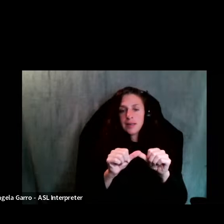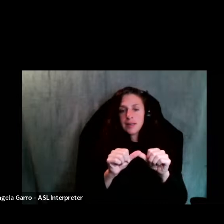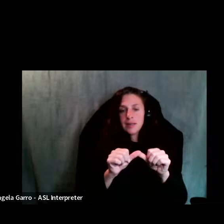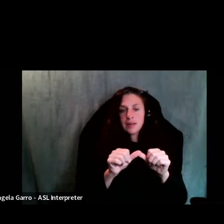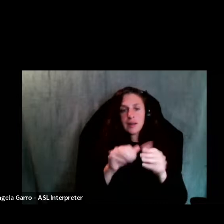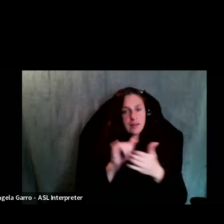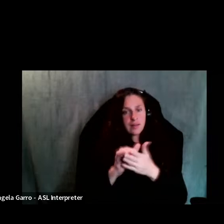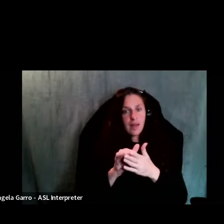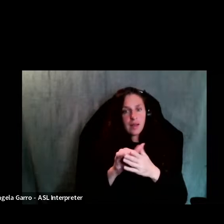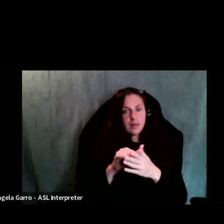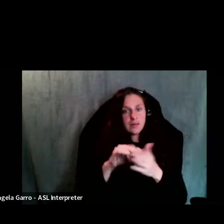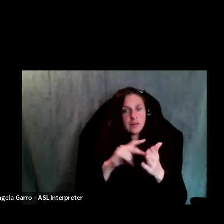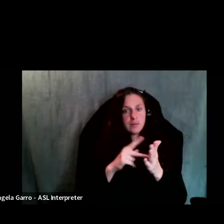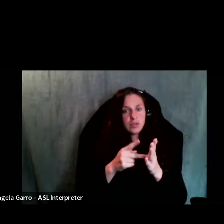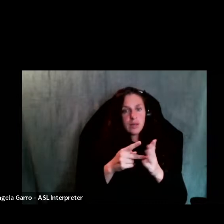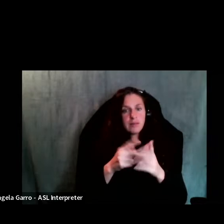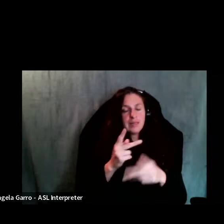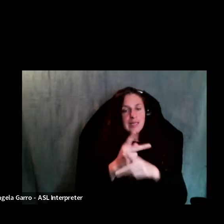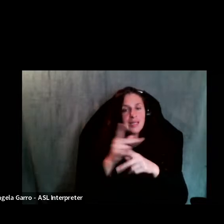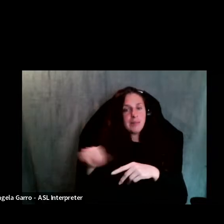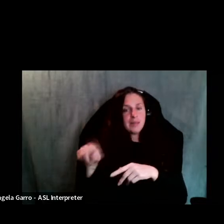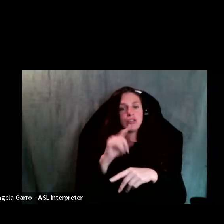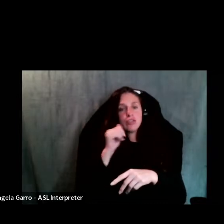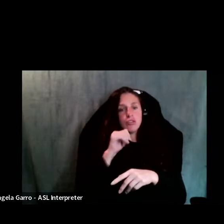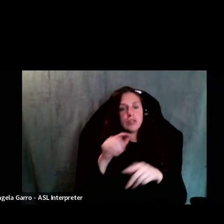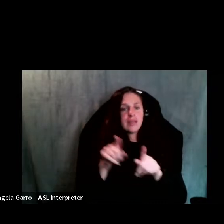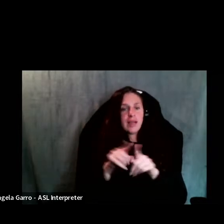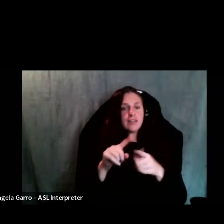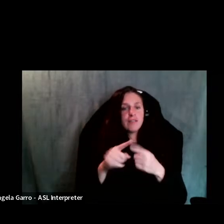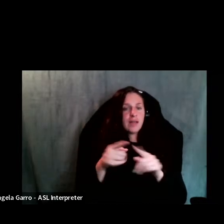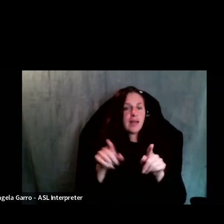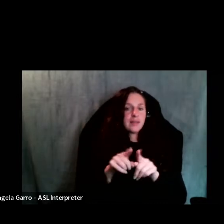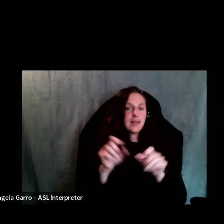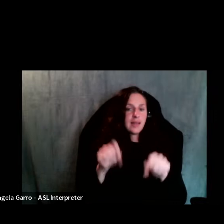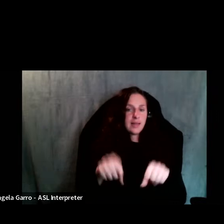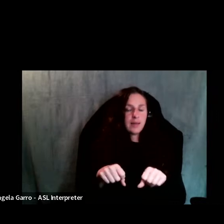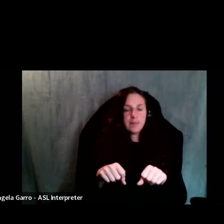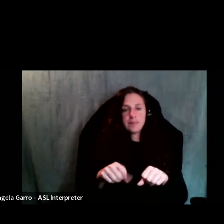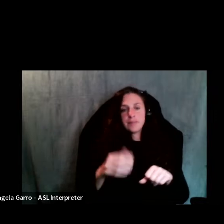objective and keep these girls as friends as they can. Thank you.